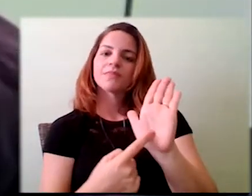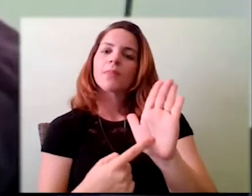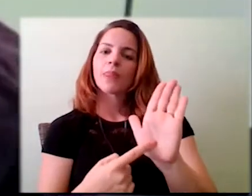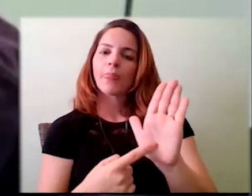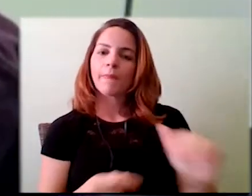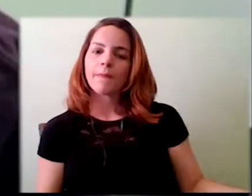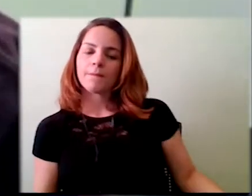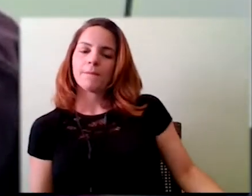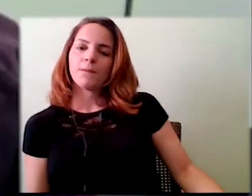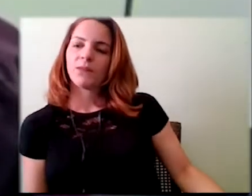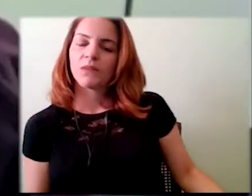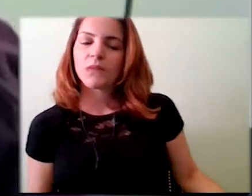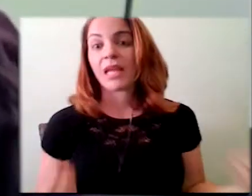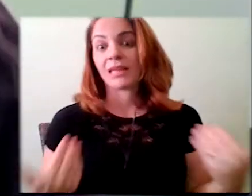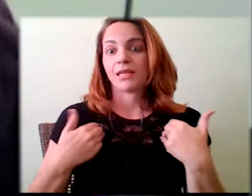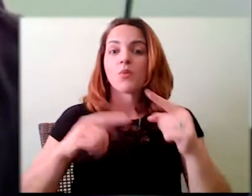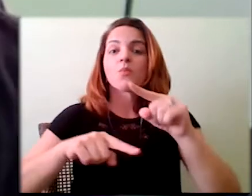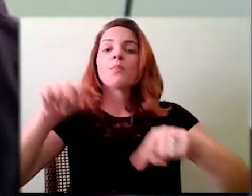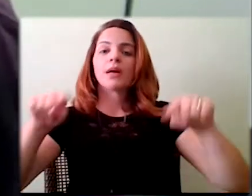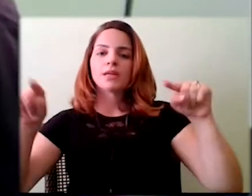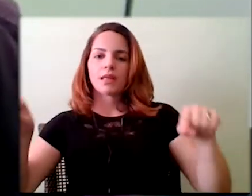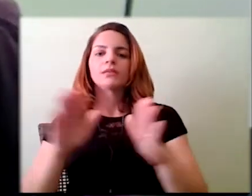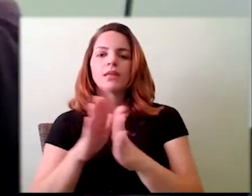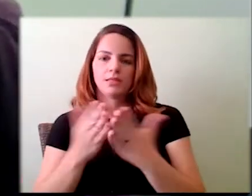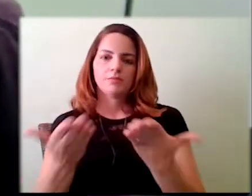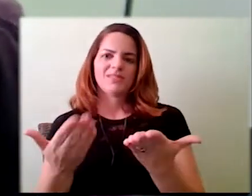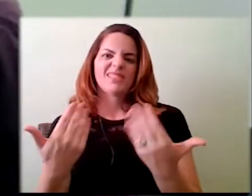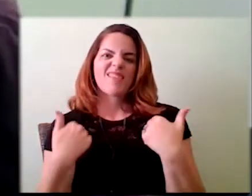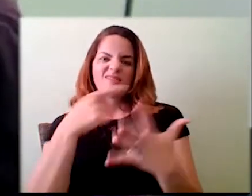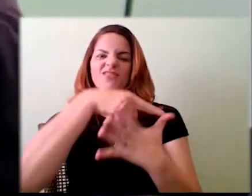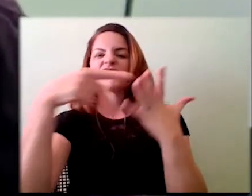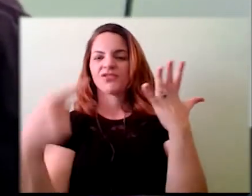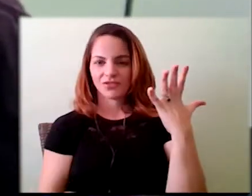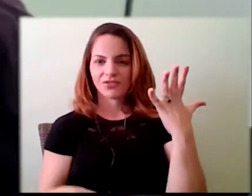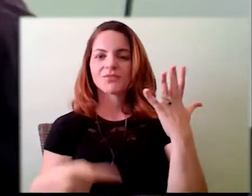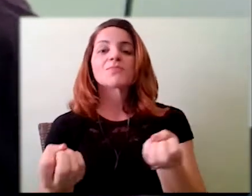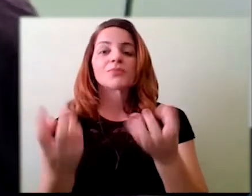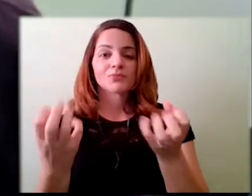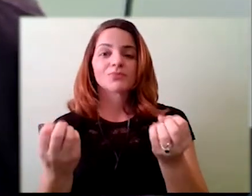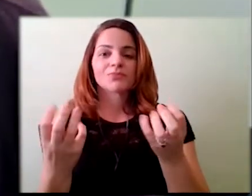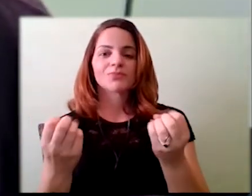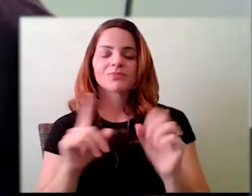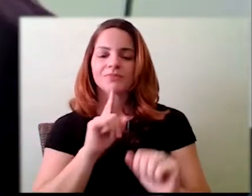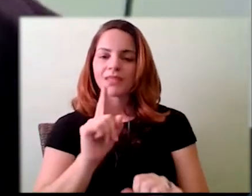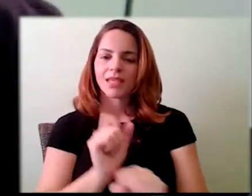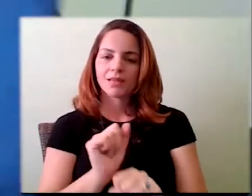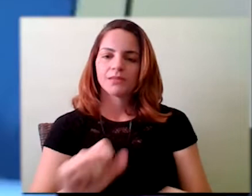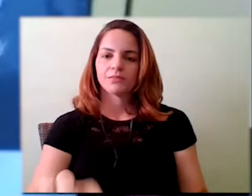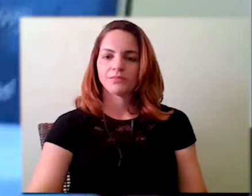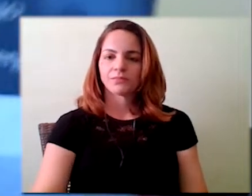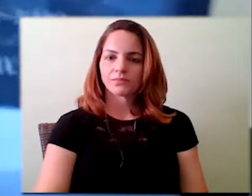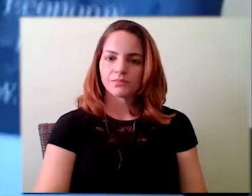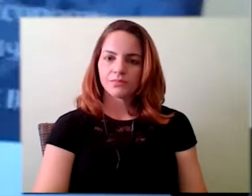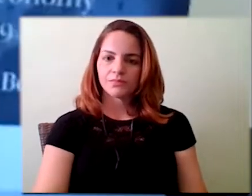get to see a variety of different subject areas that we have in our collection. And so the next one